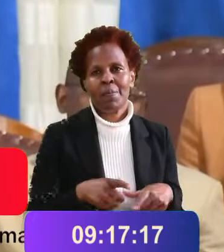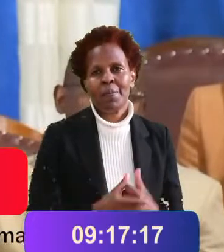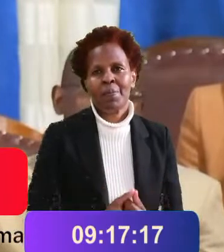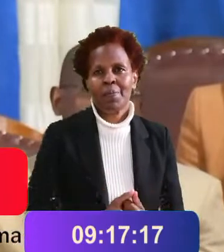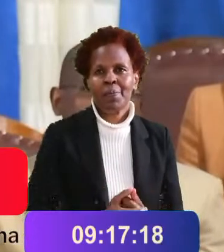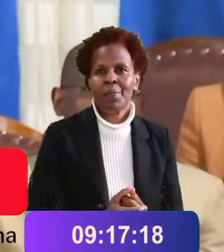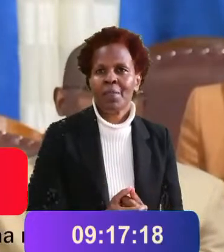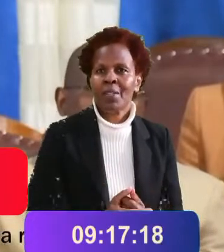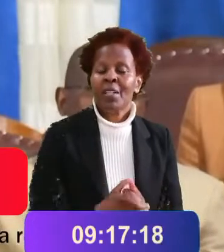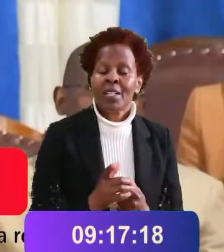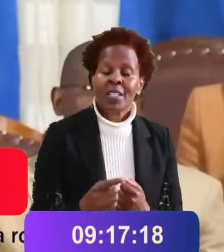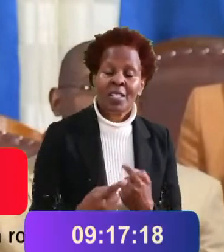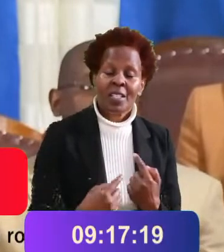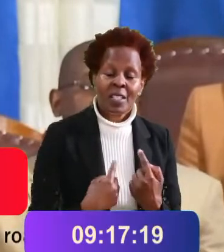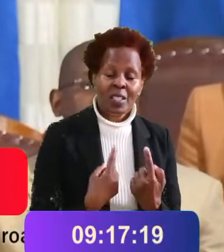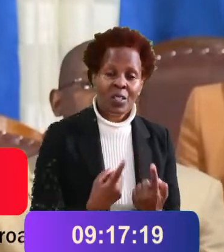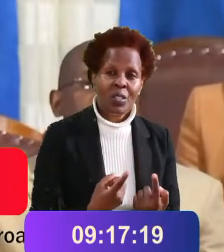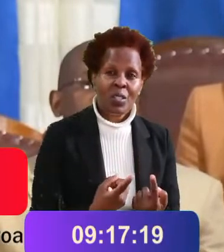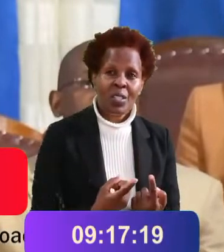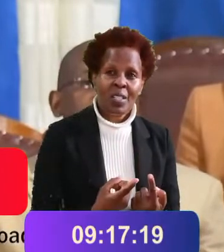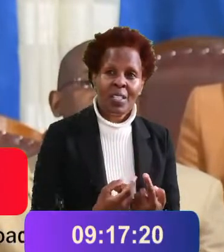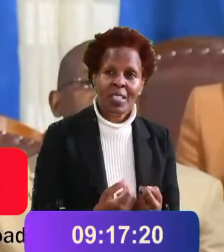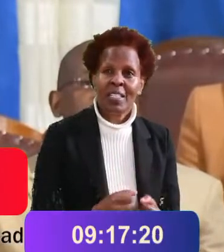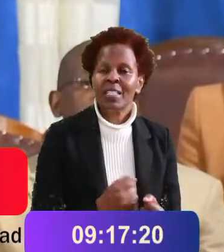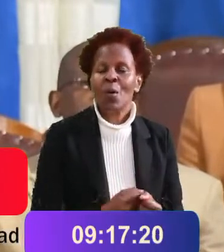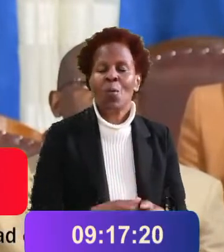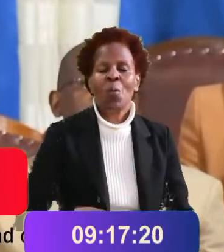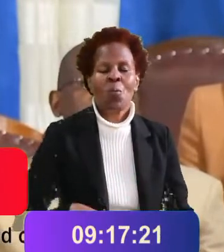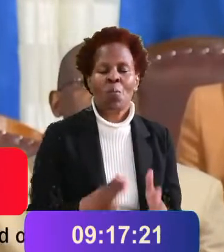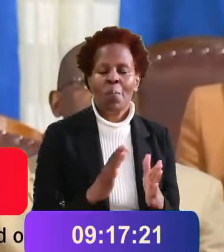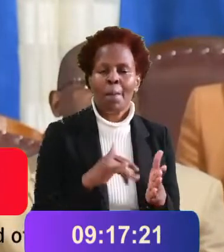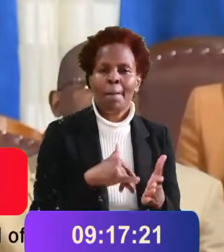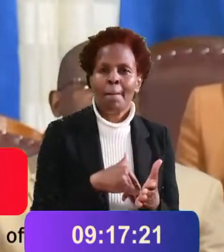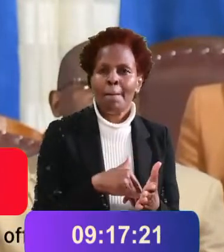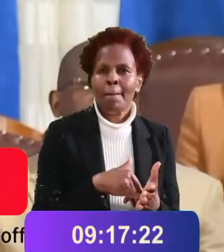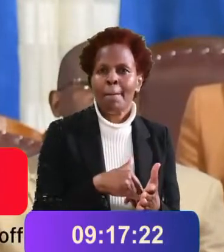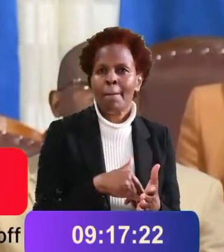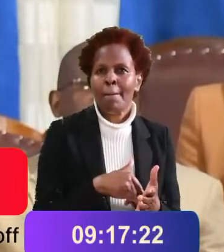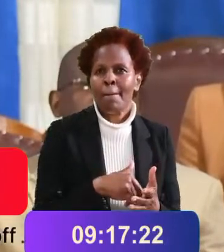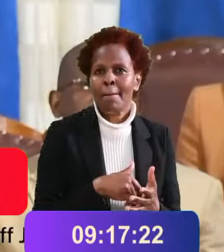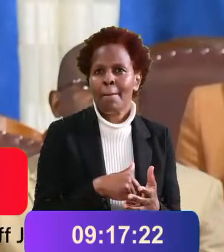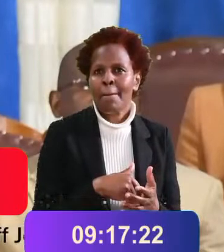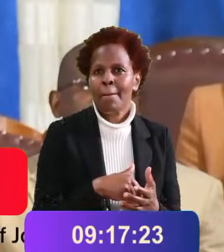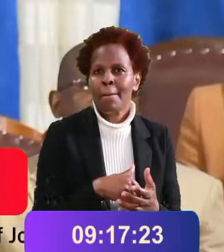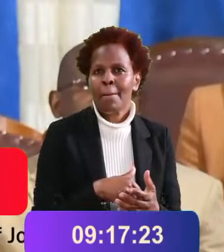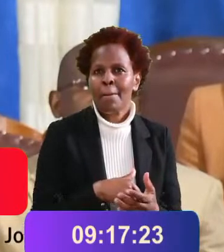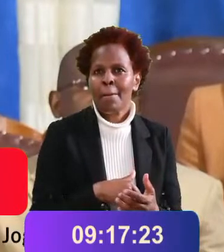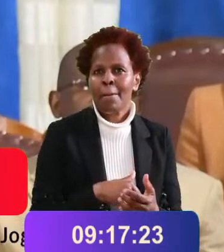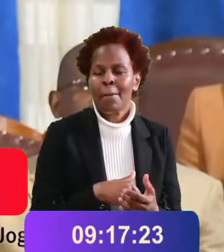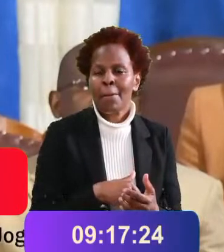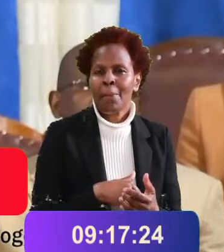James is giving us a critical insight here that,